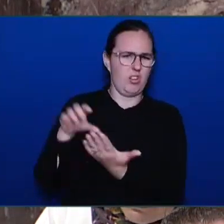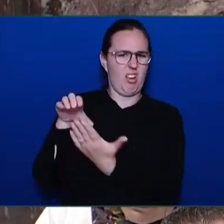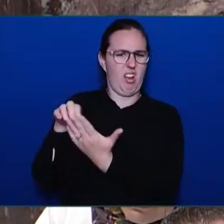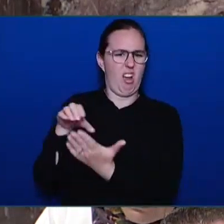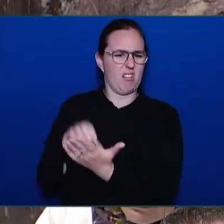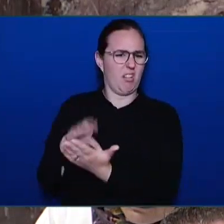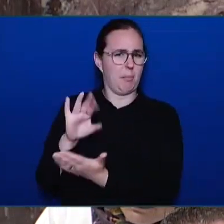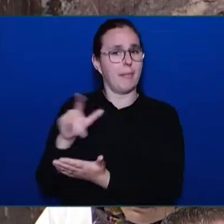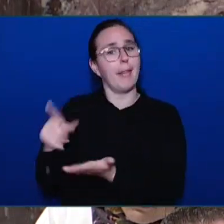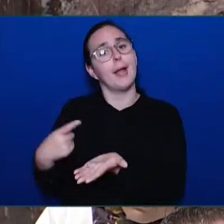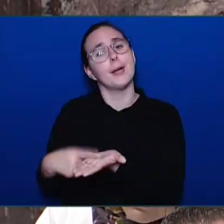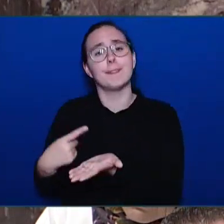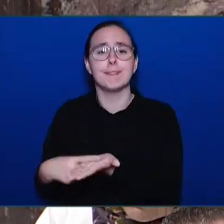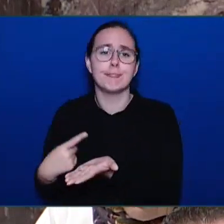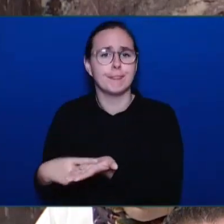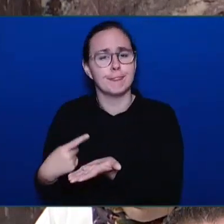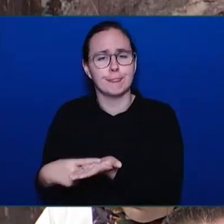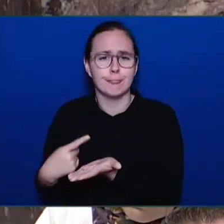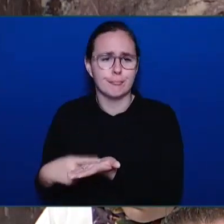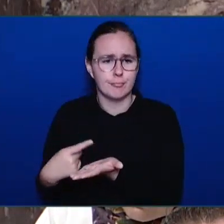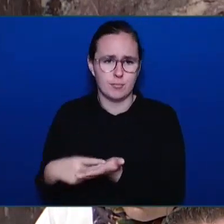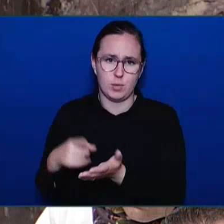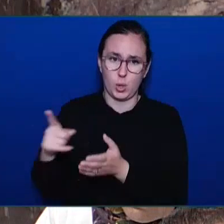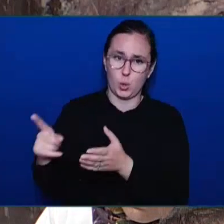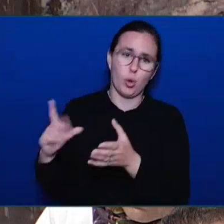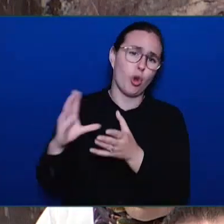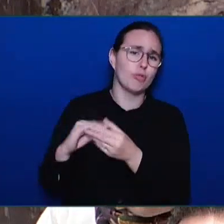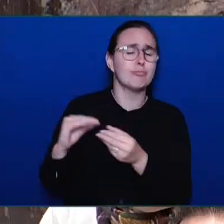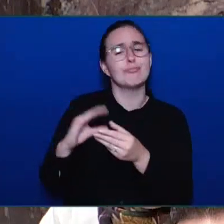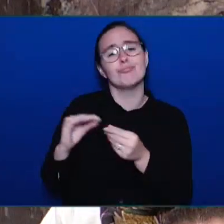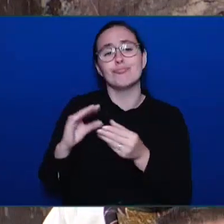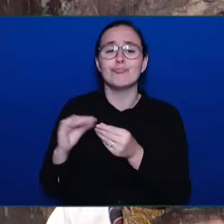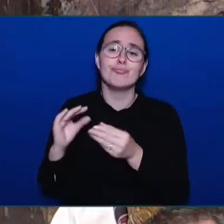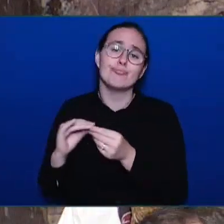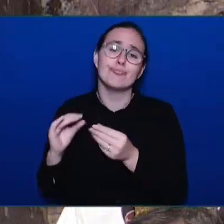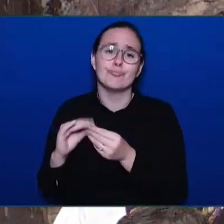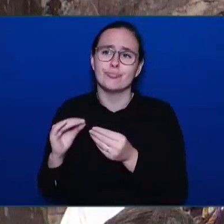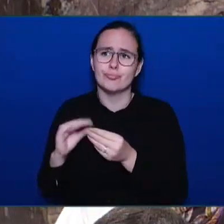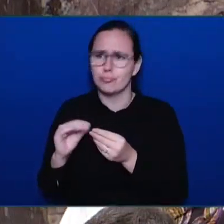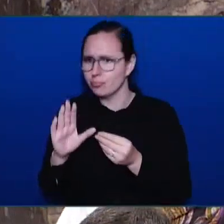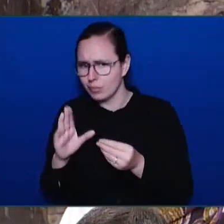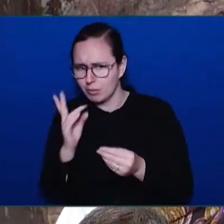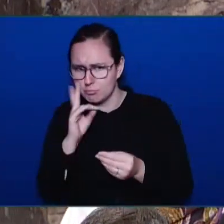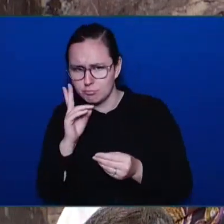results. When is he going to do something that will improve healthcare outcomes in this province?